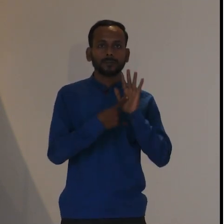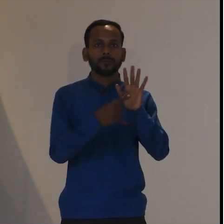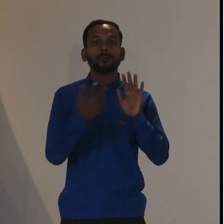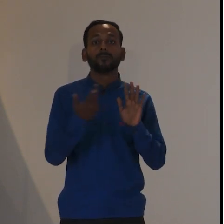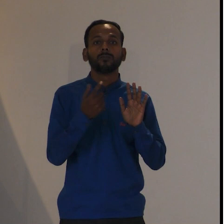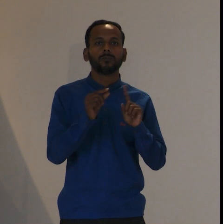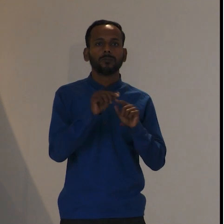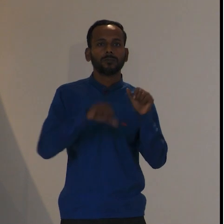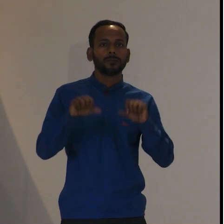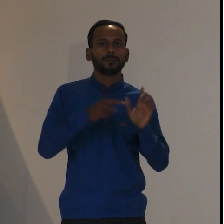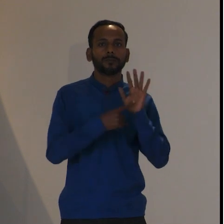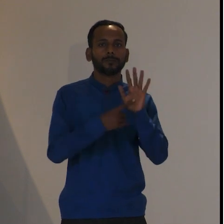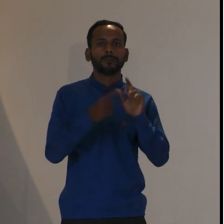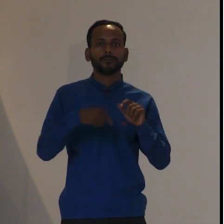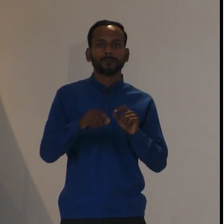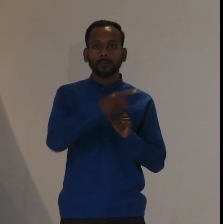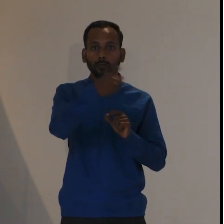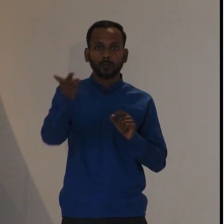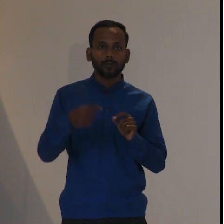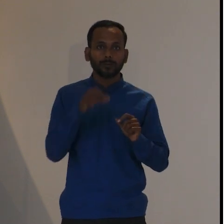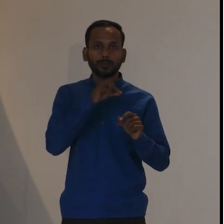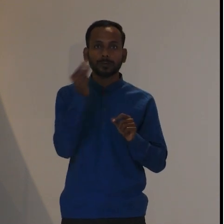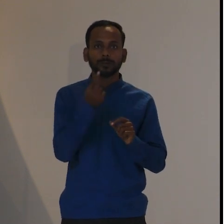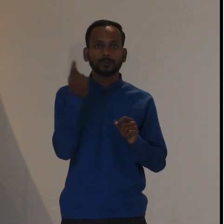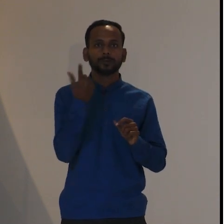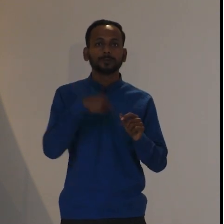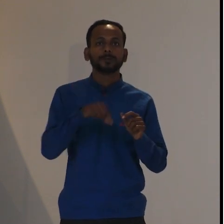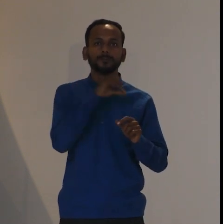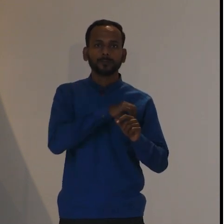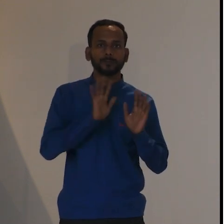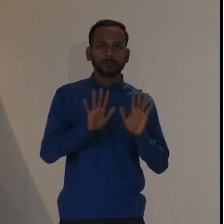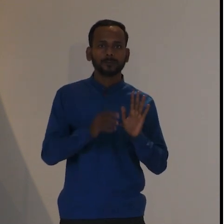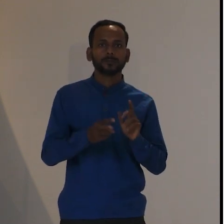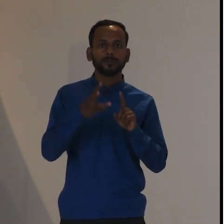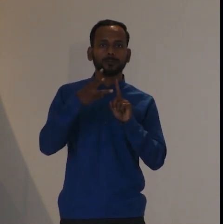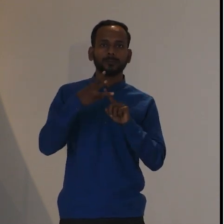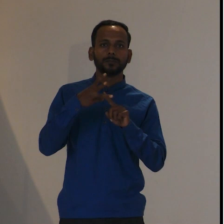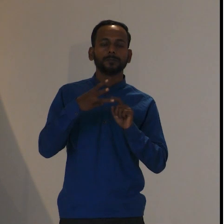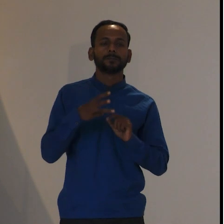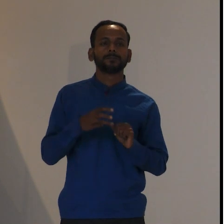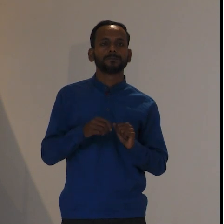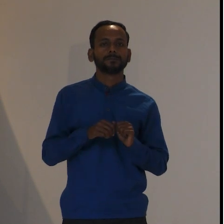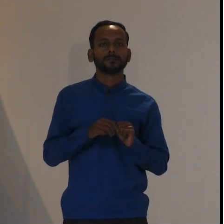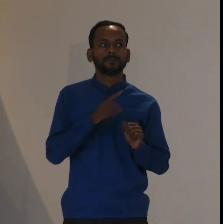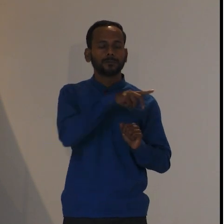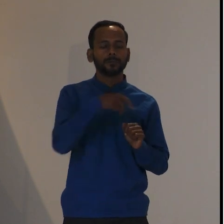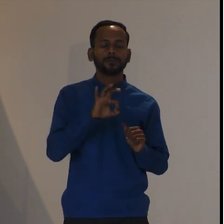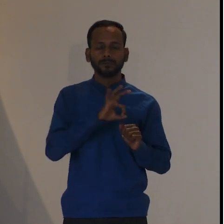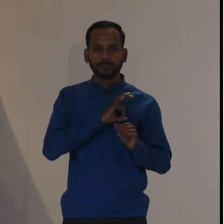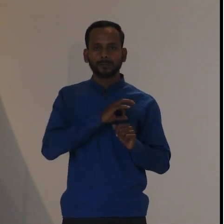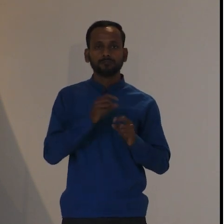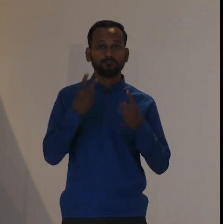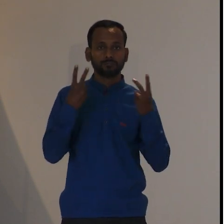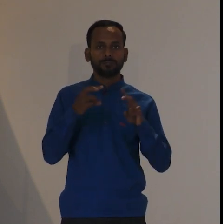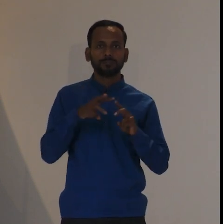how the objects were used and their significance. The third one was my favorite one, is the most interesting one,